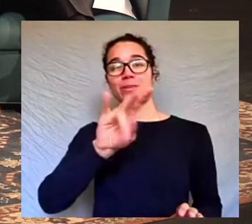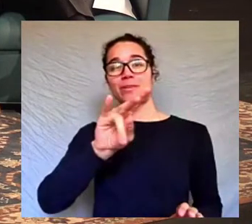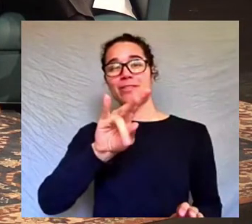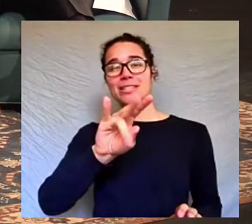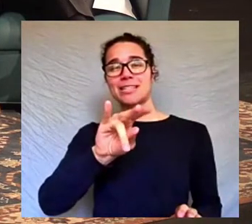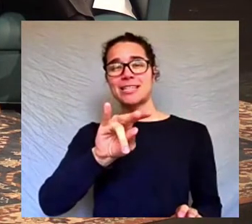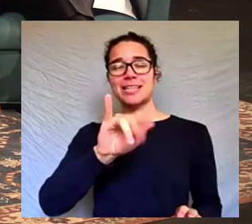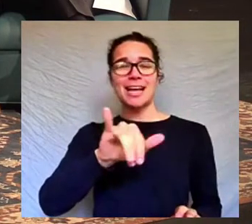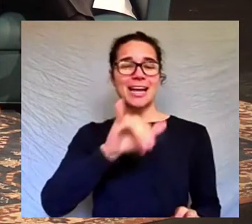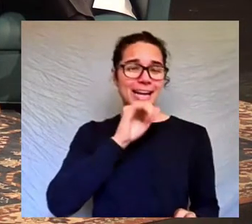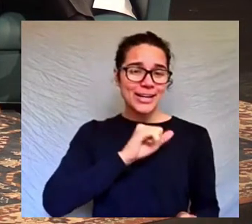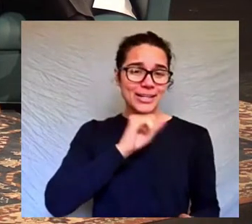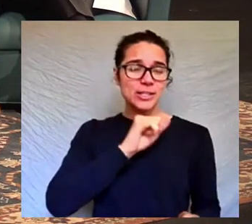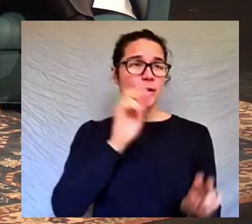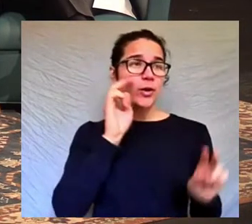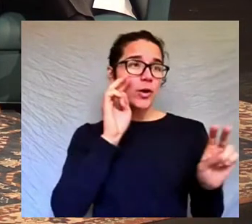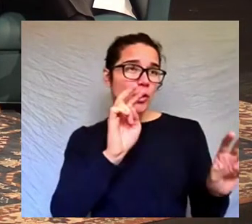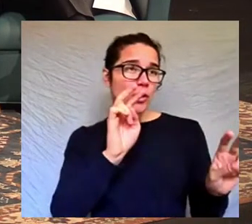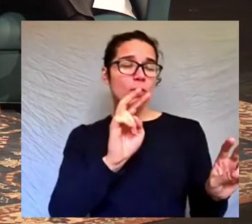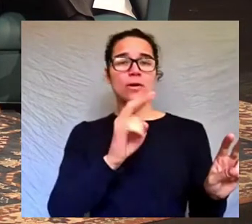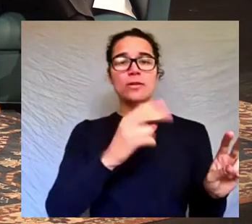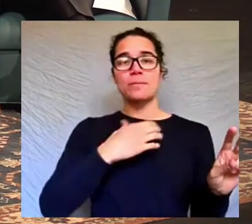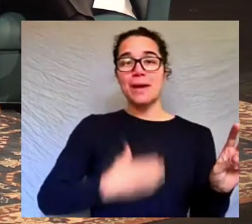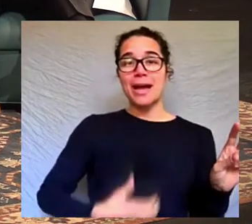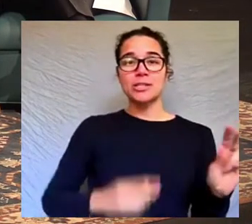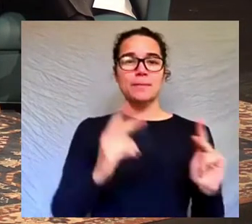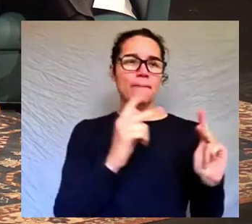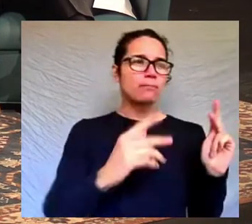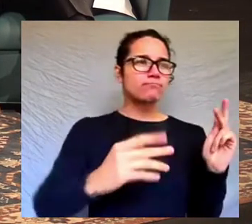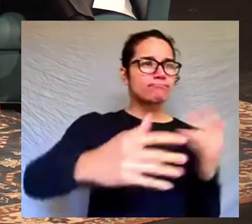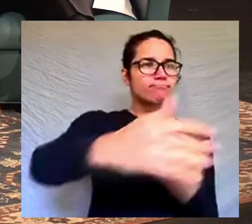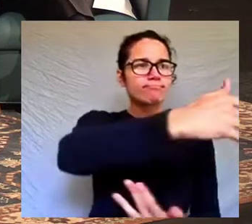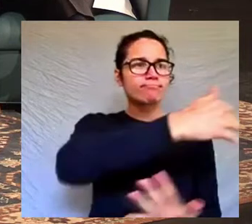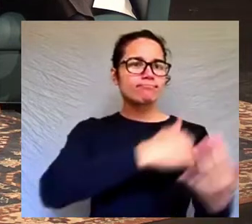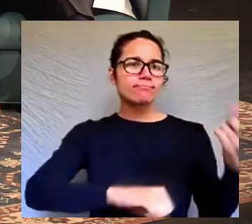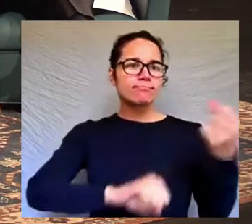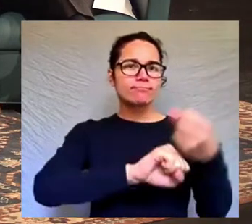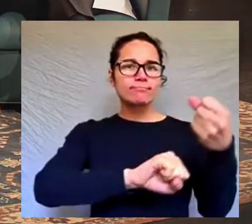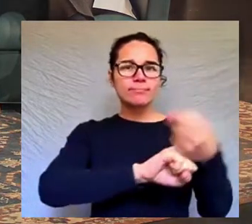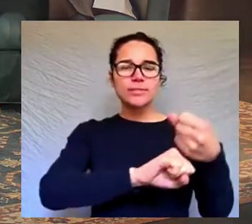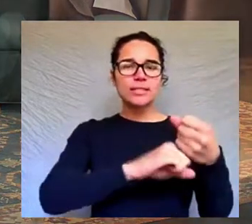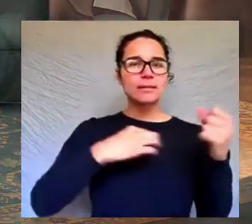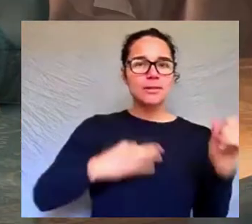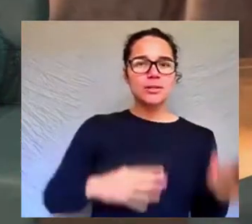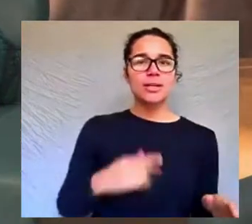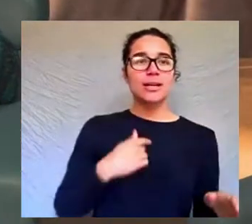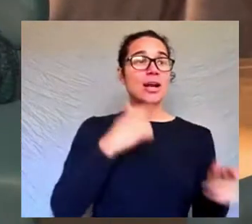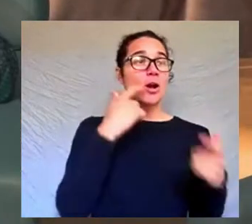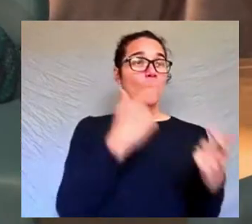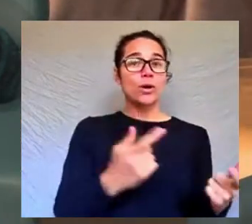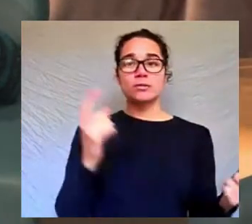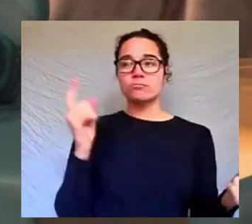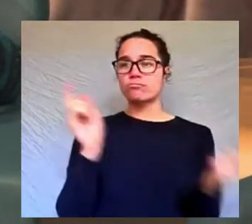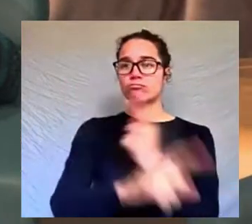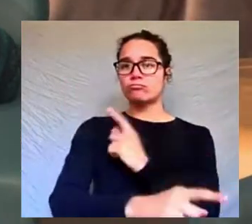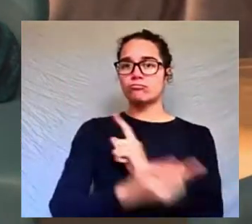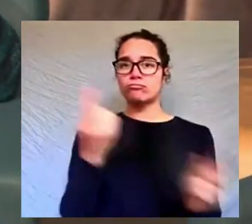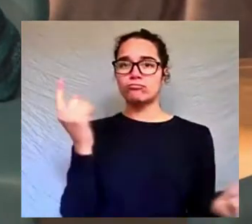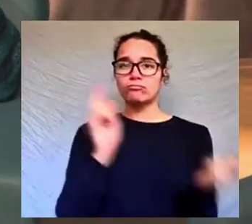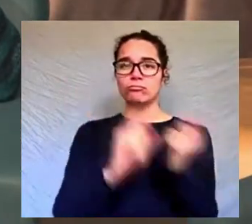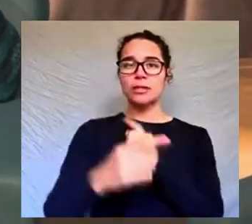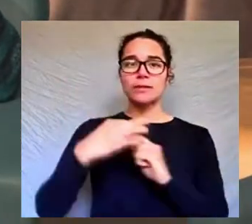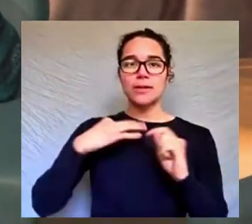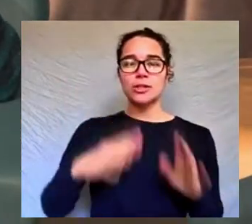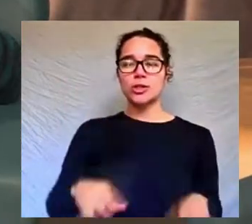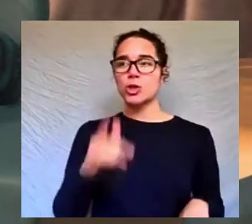people supported the candidate. And I watched volunteers coming in and out who were knocking on doors and